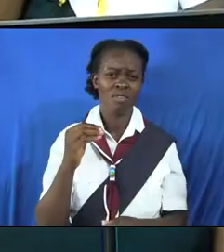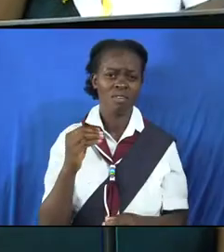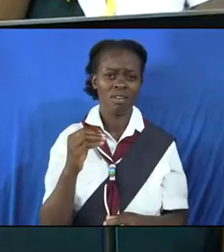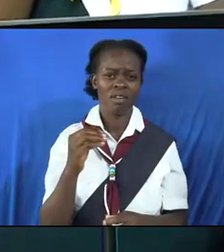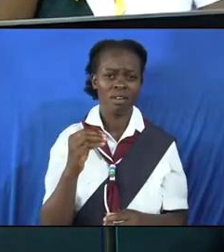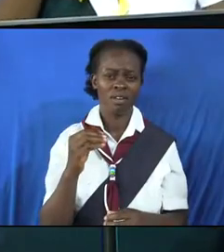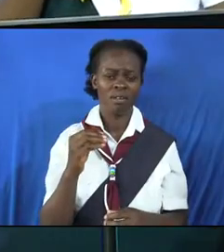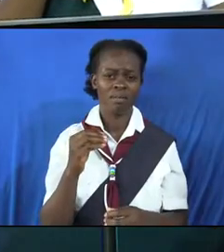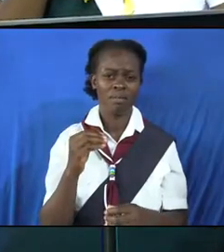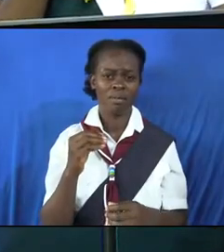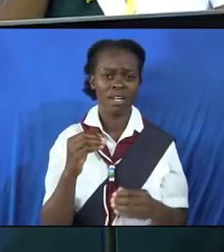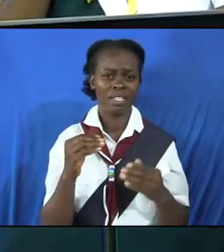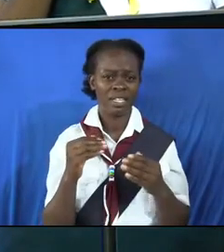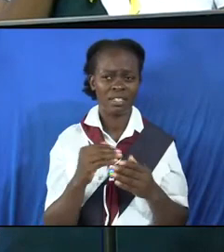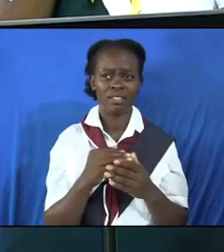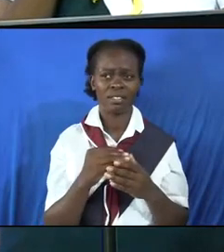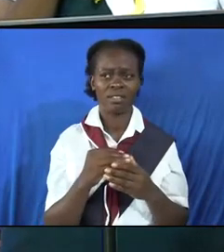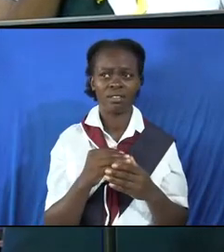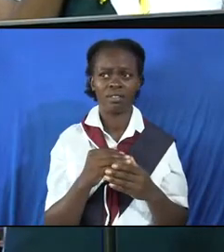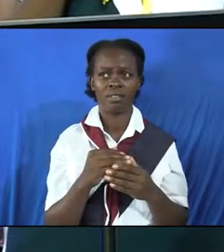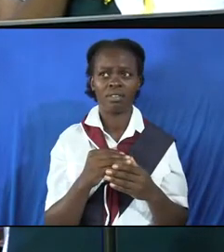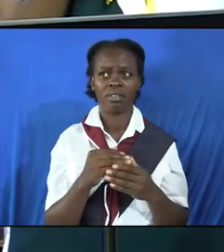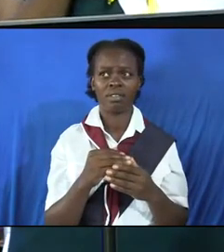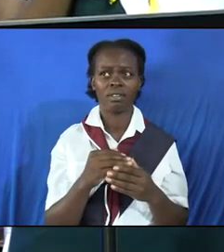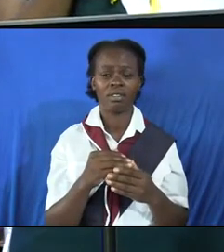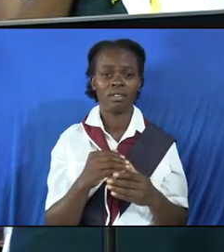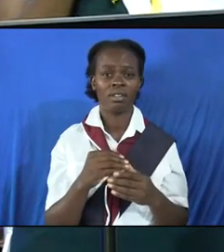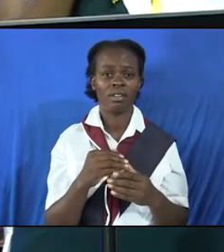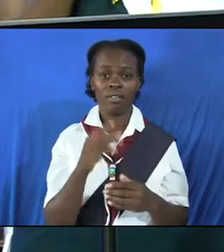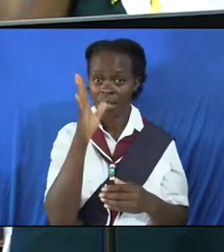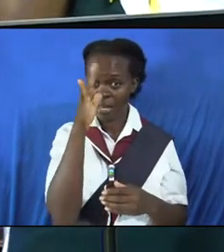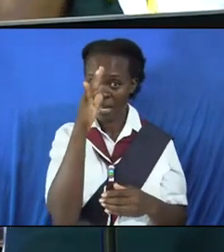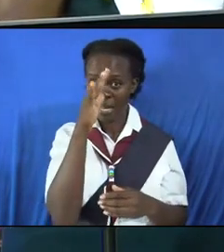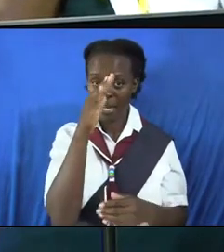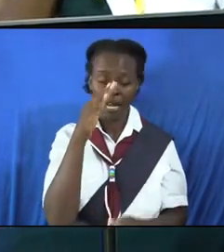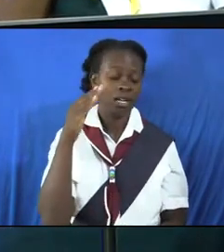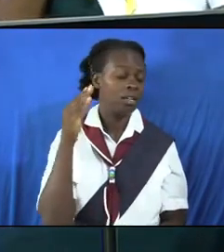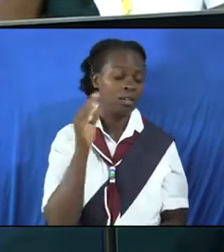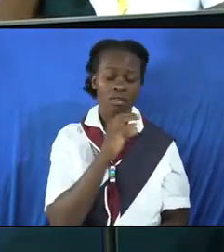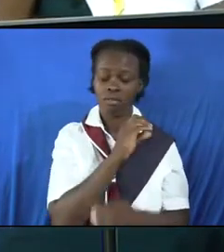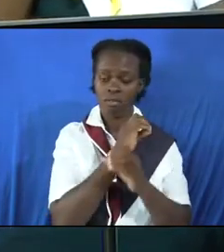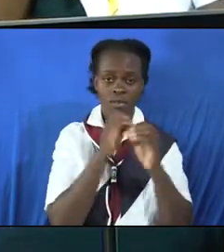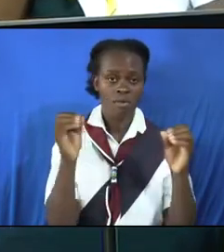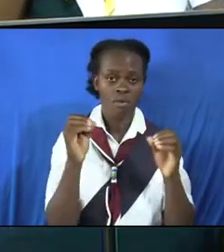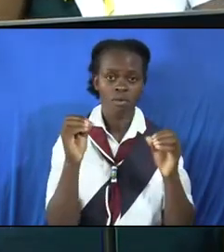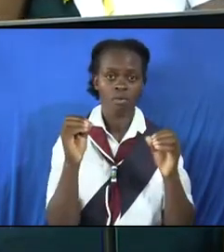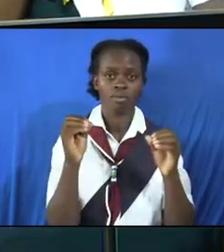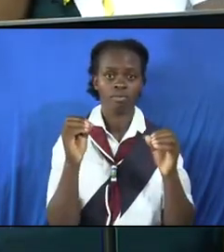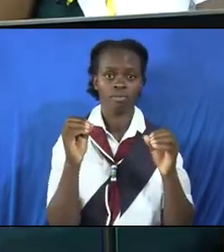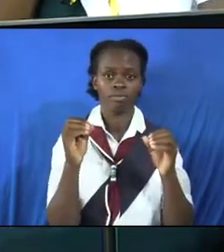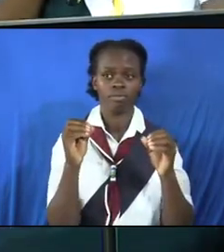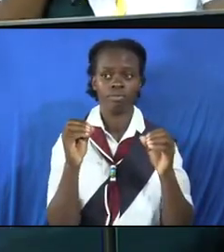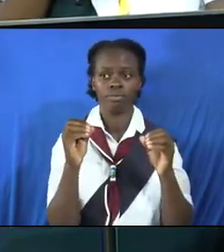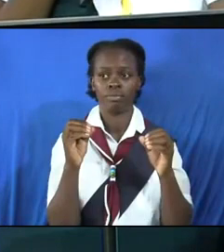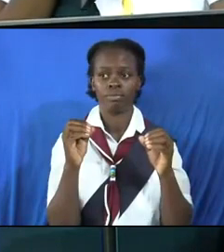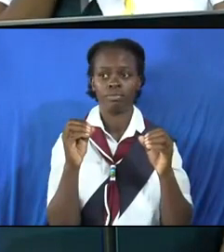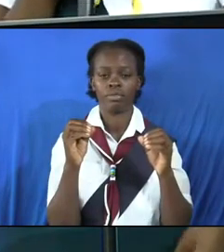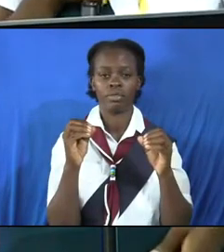adultery. You should not take false witness against your neighbor. And you should not covet.